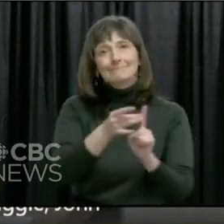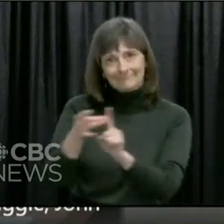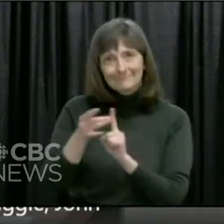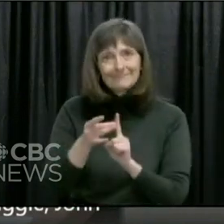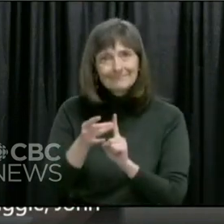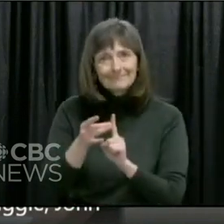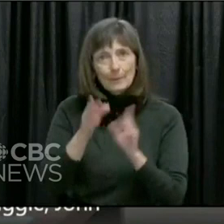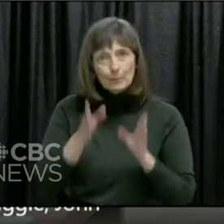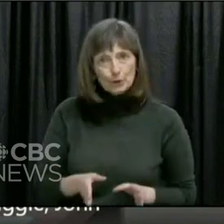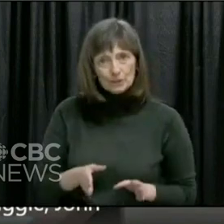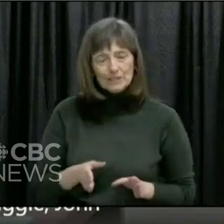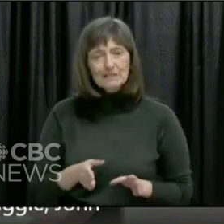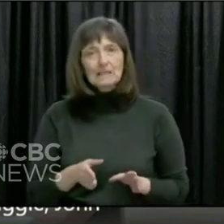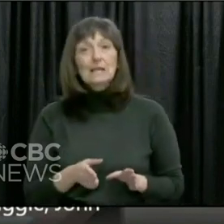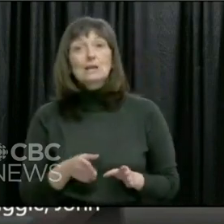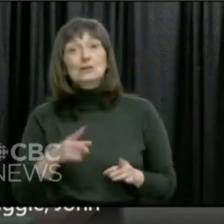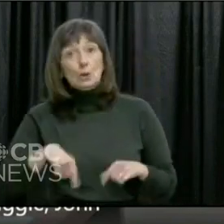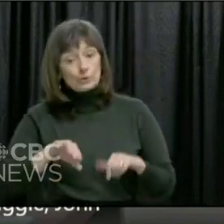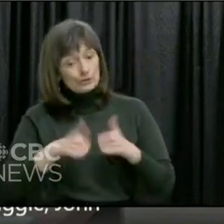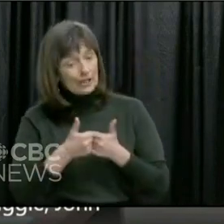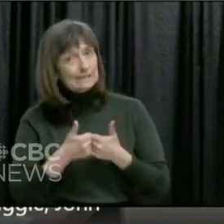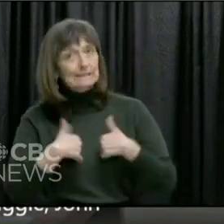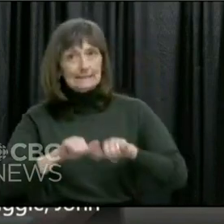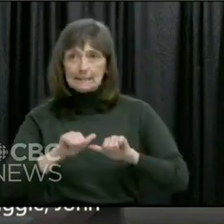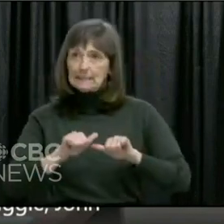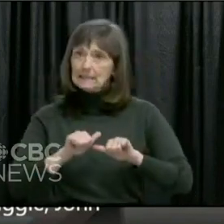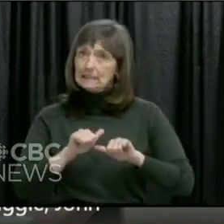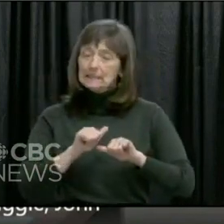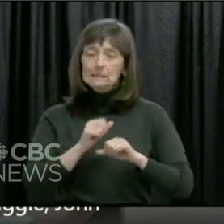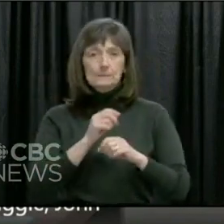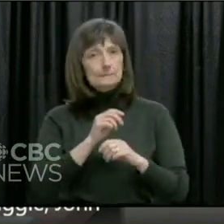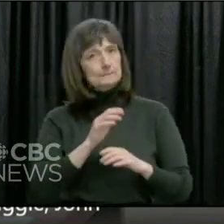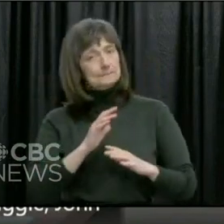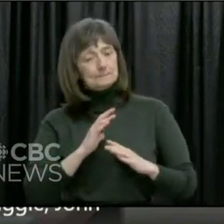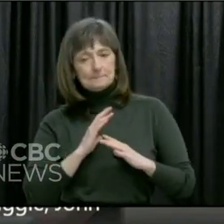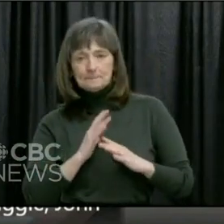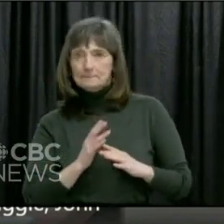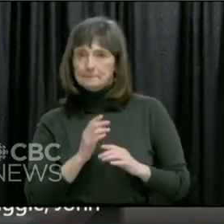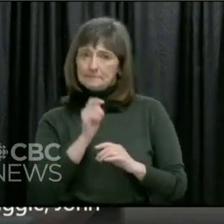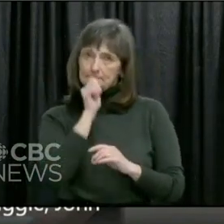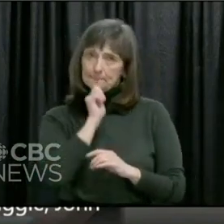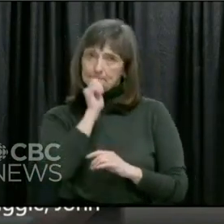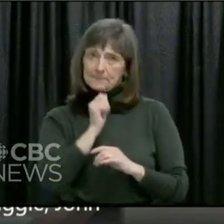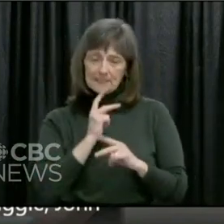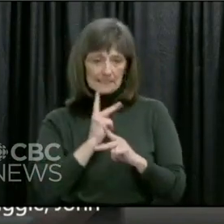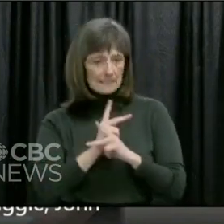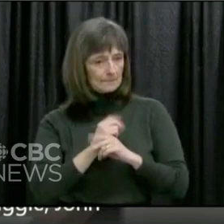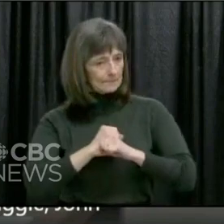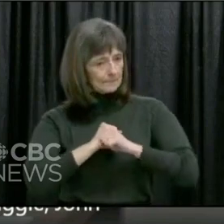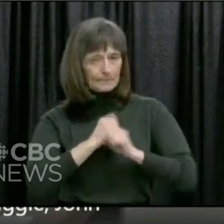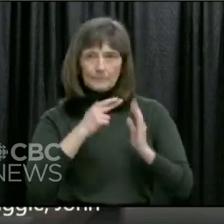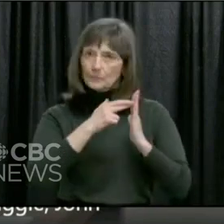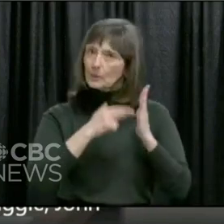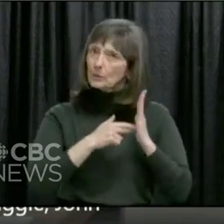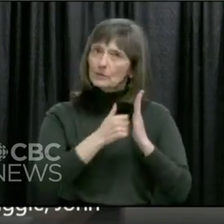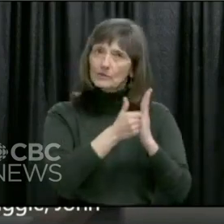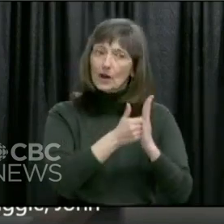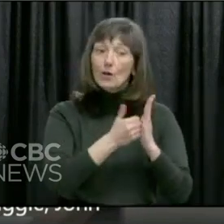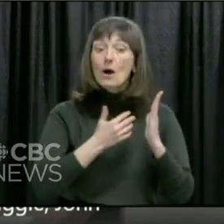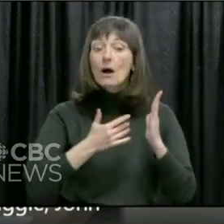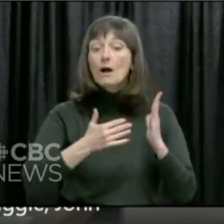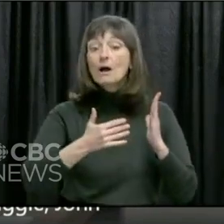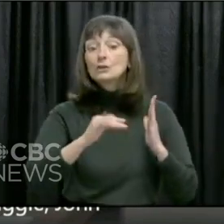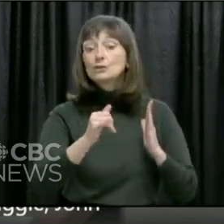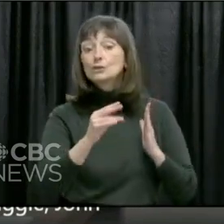is to keep that same level of discipline we've had for the last 70 odd or more days and keep that running into the beginning of